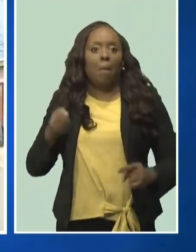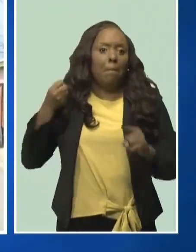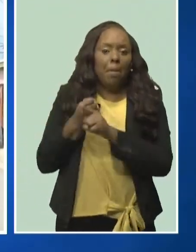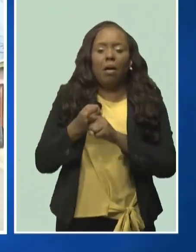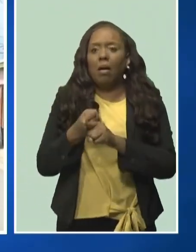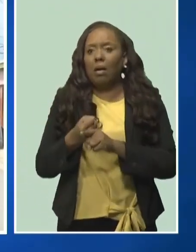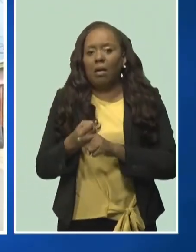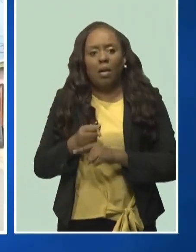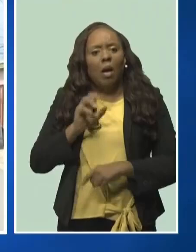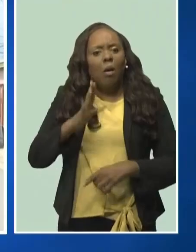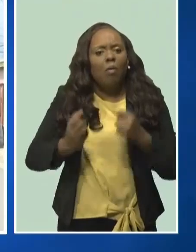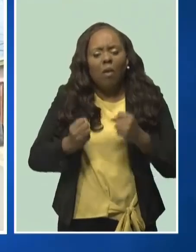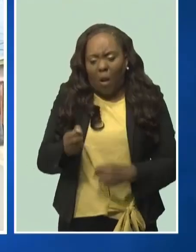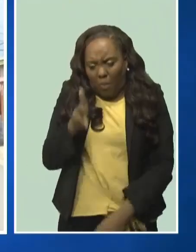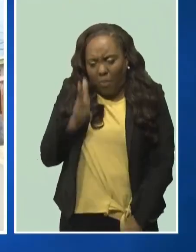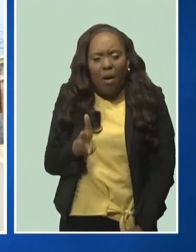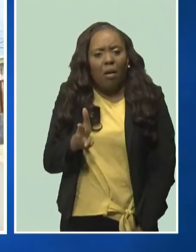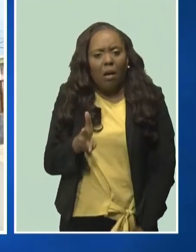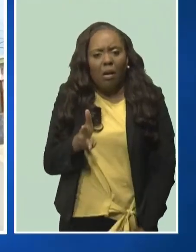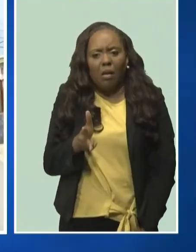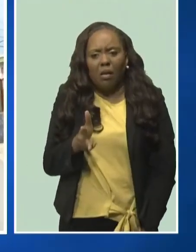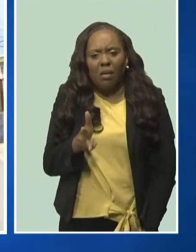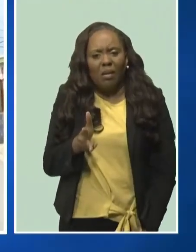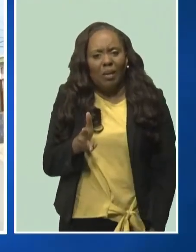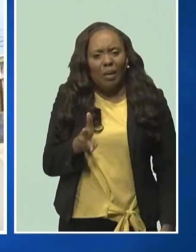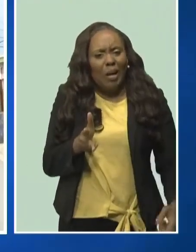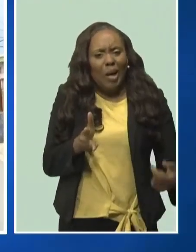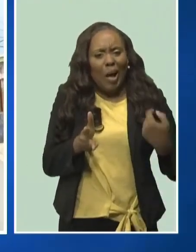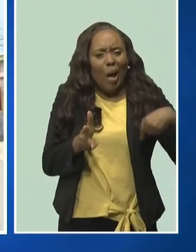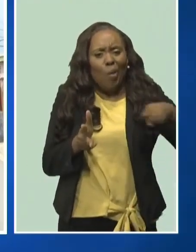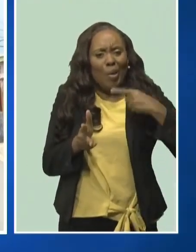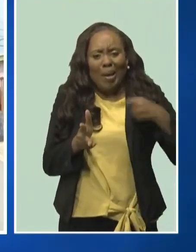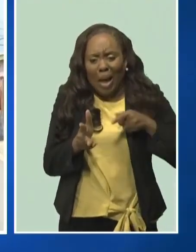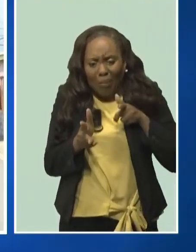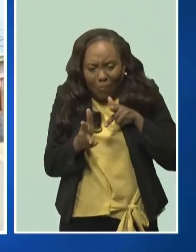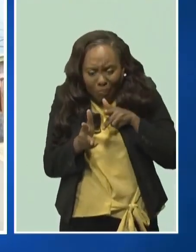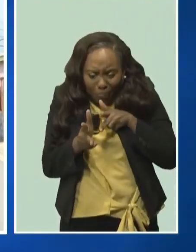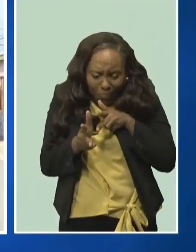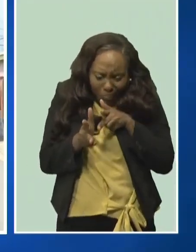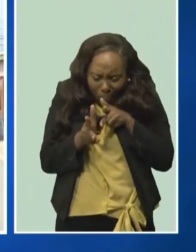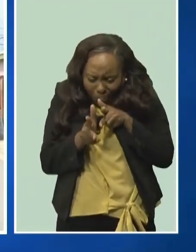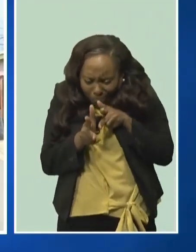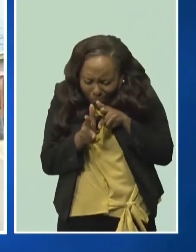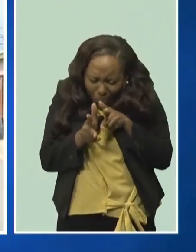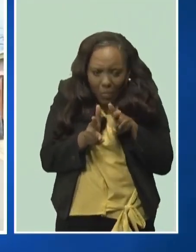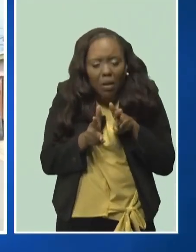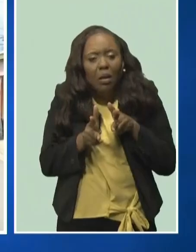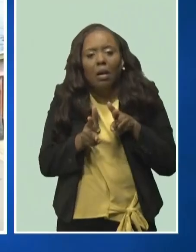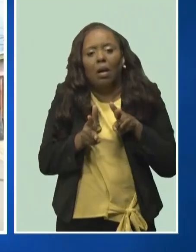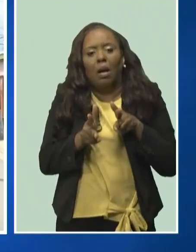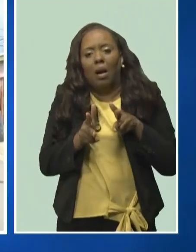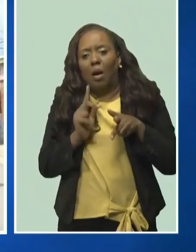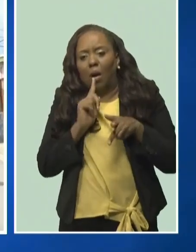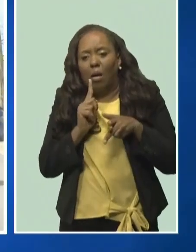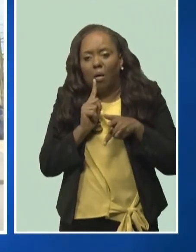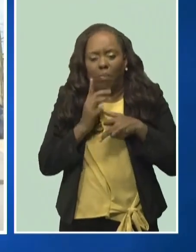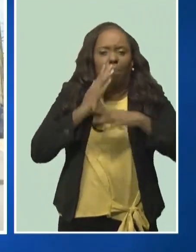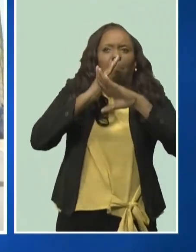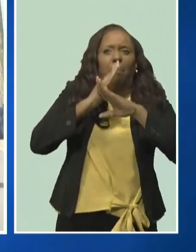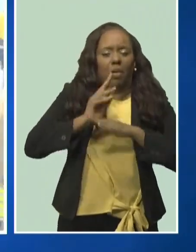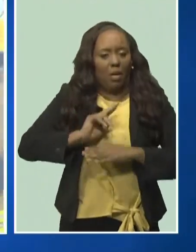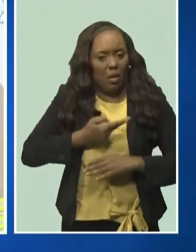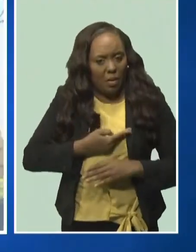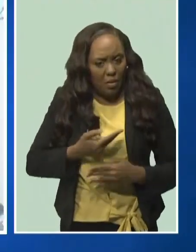those vehicles parked in the road can reduce or increase your response time to an